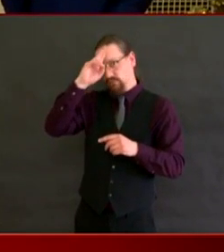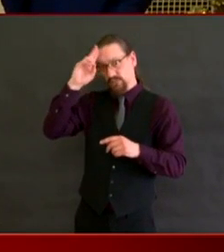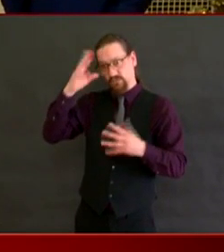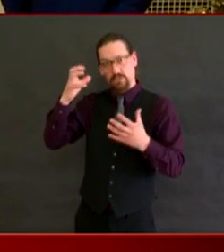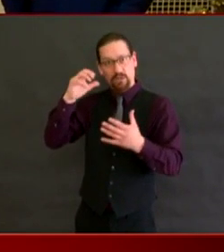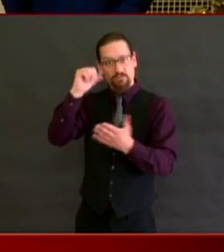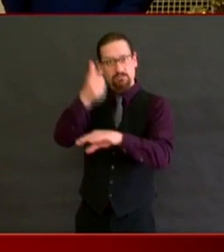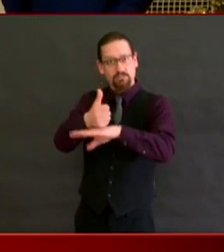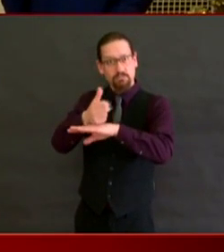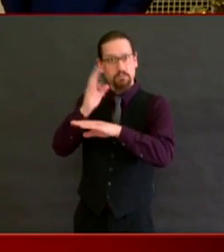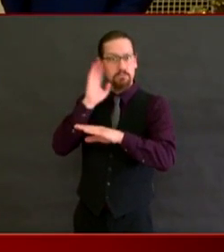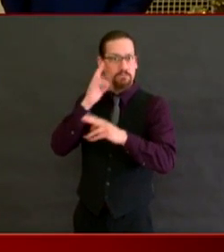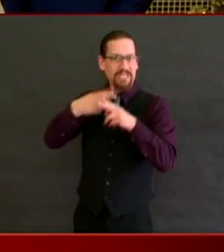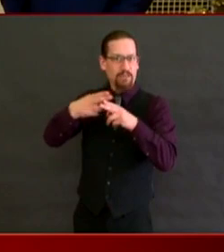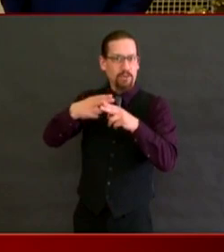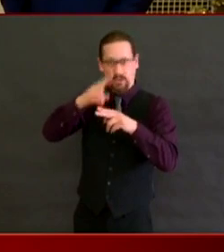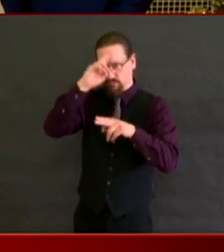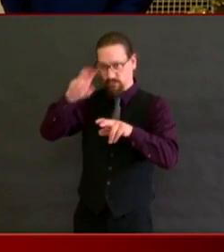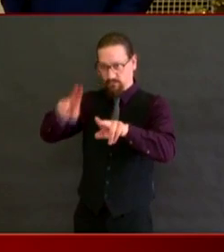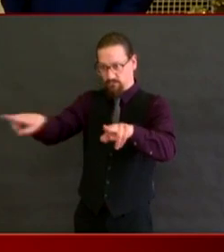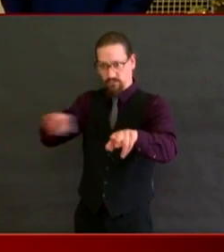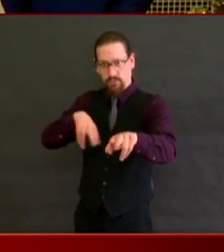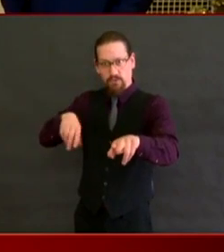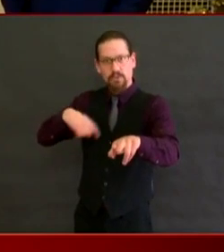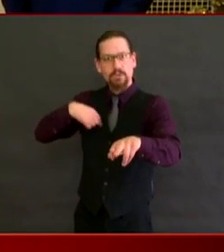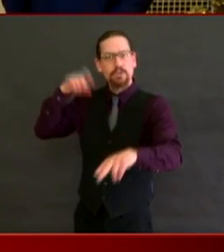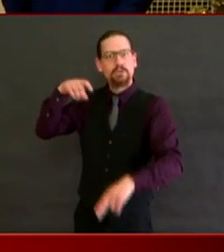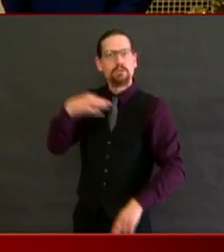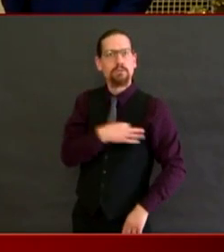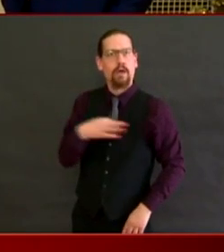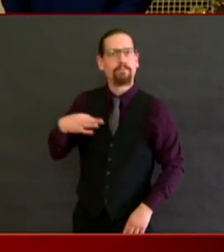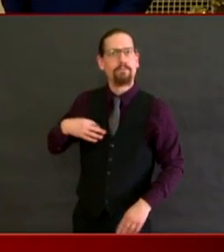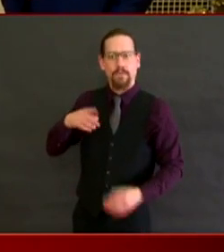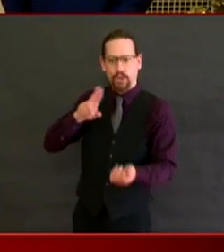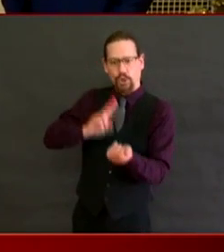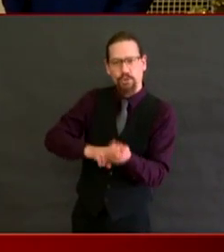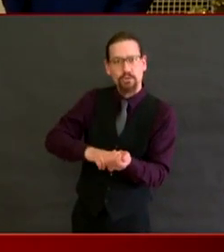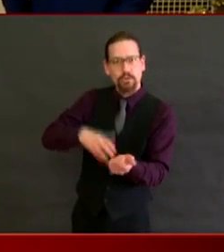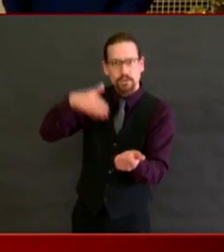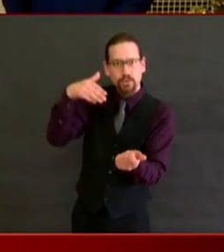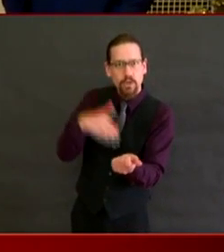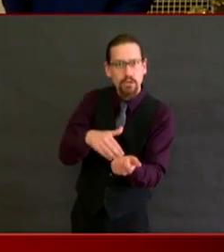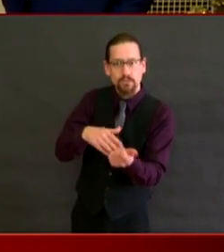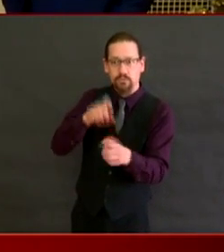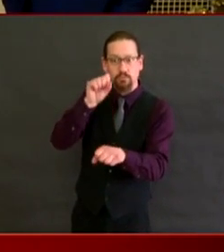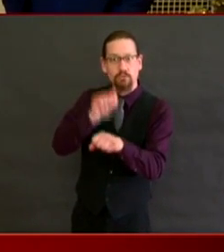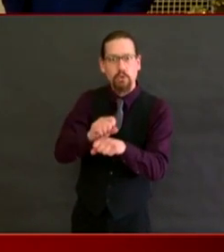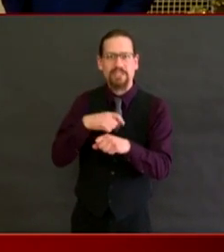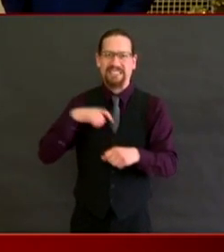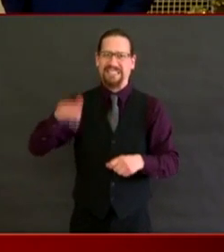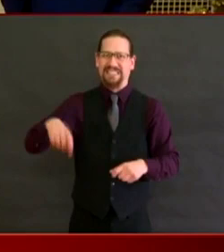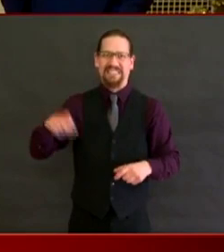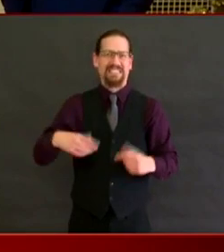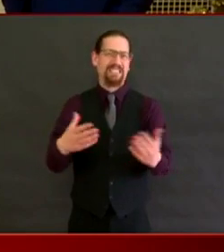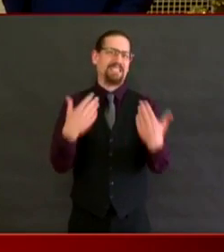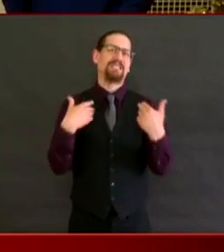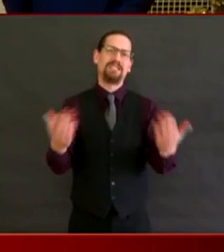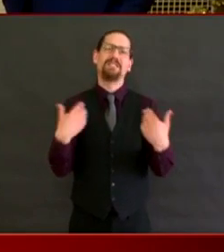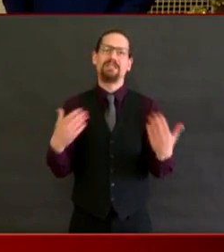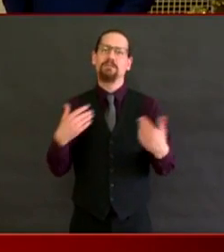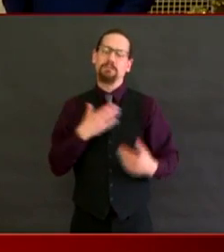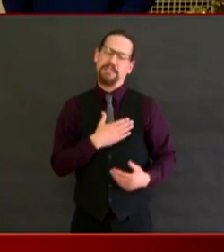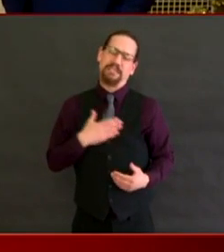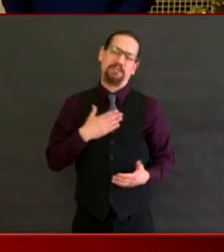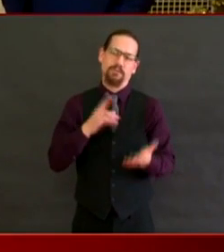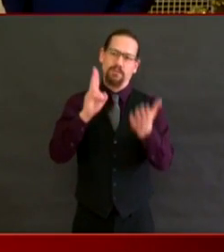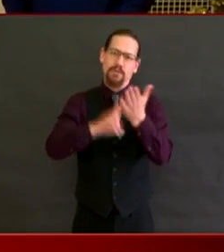them. So I need you to answer this call. Steve Alquist of Uprise RI asks, parks, beaches, and recreation